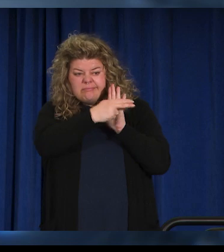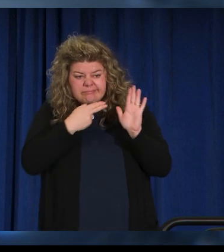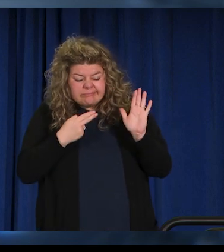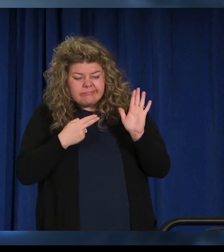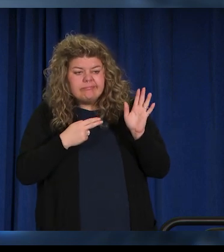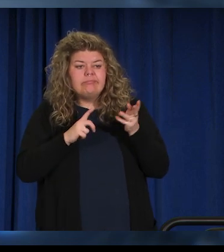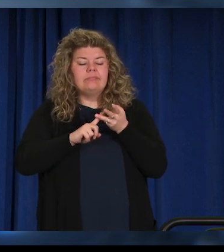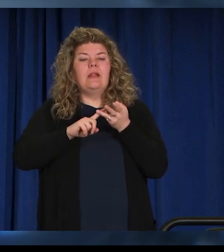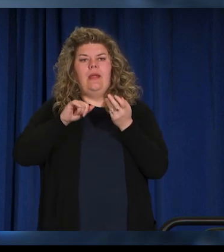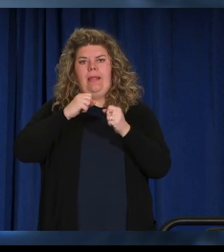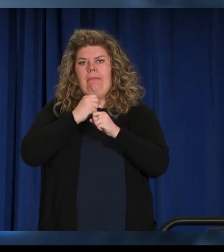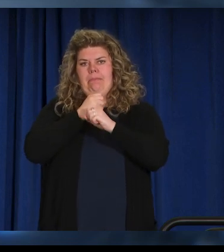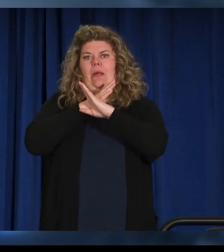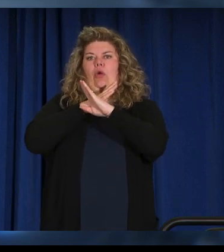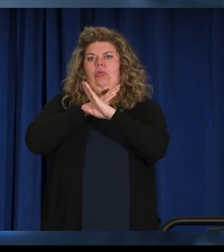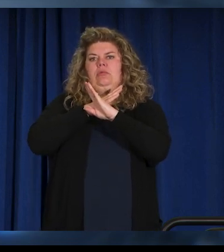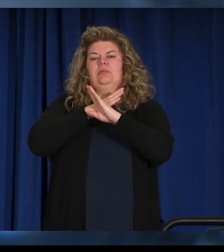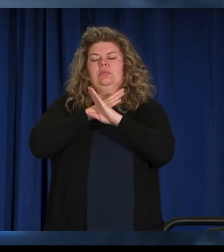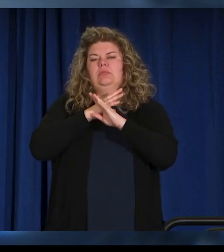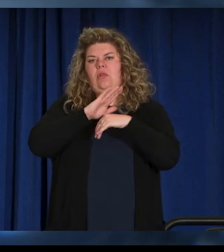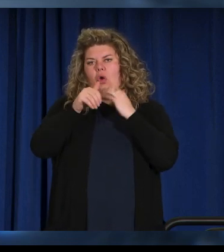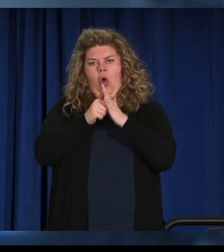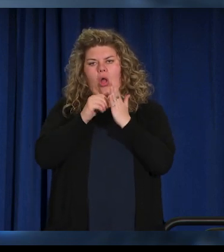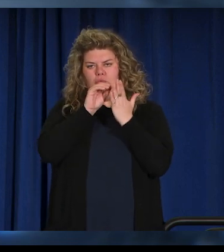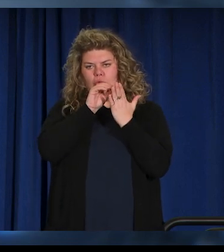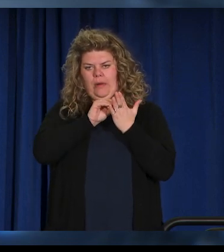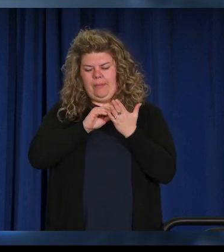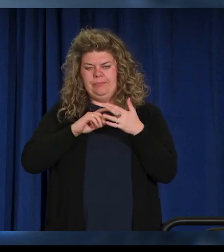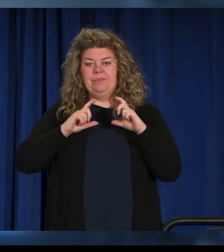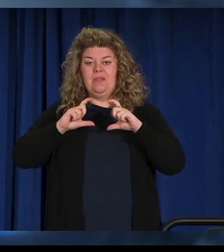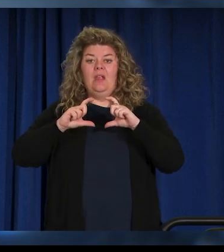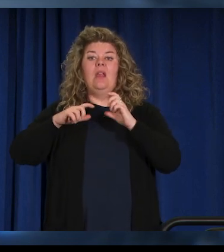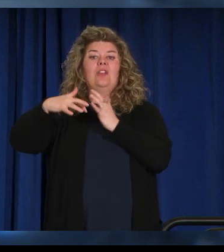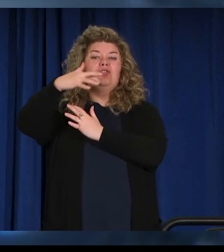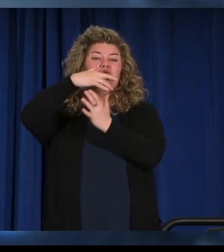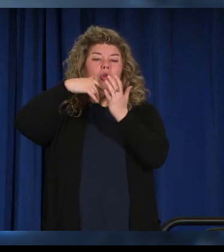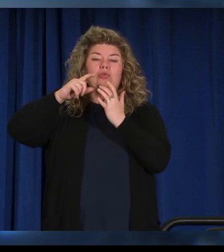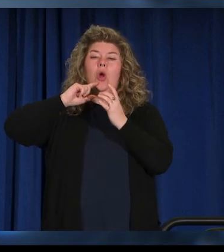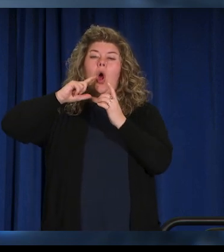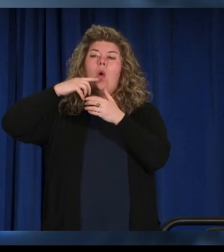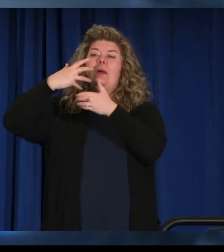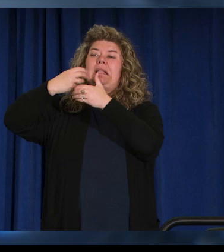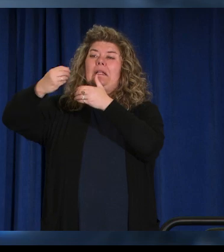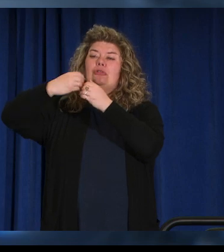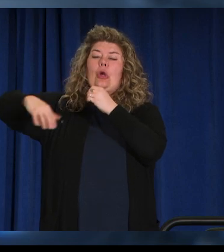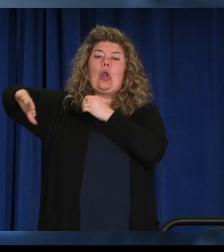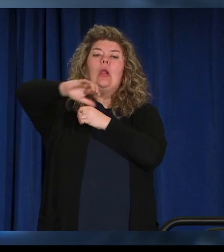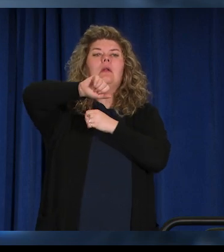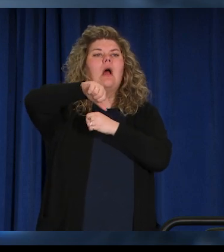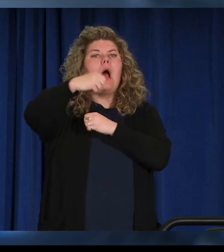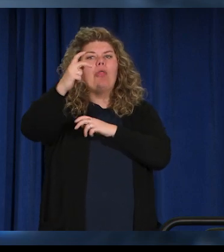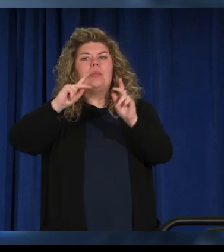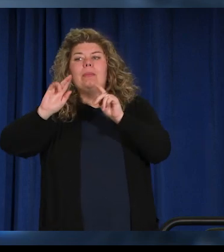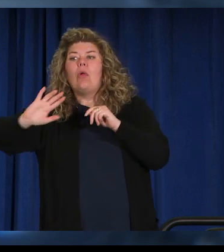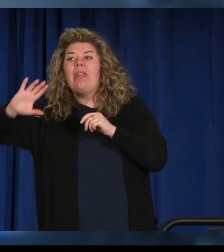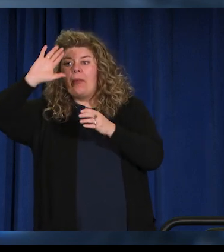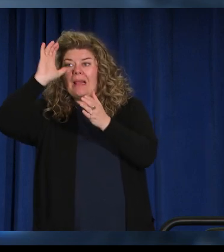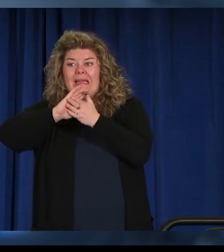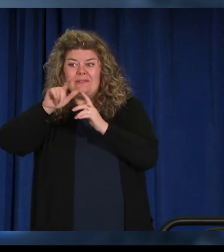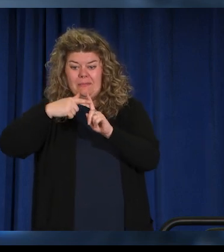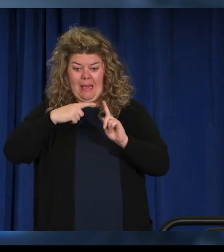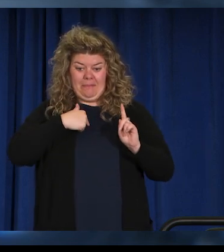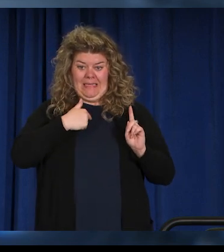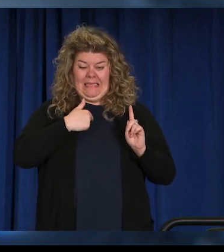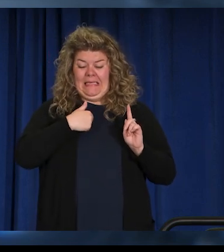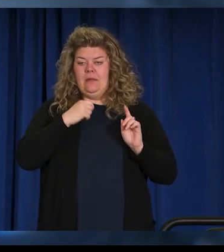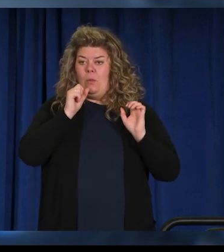barriers to participation are all listed. Social factors are the external realities, such as other people's beliefs about what we can and